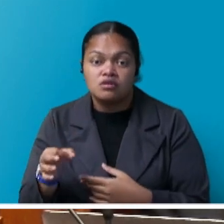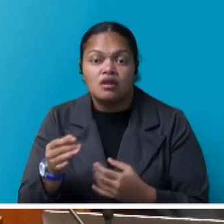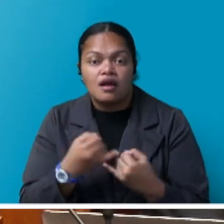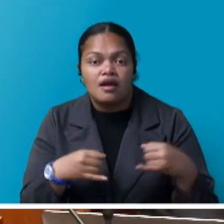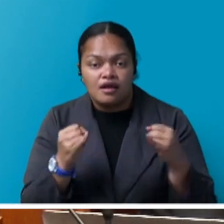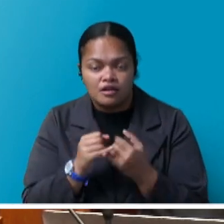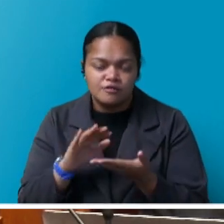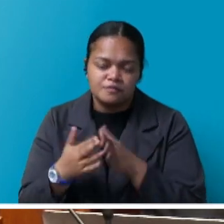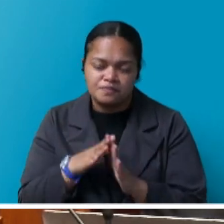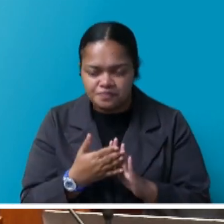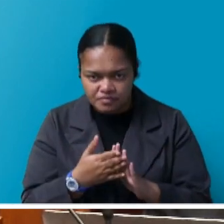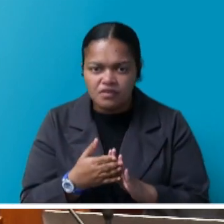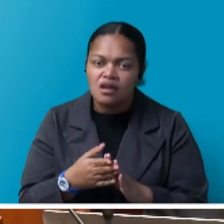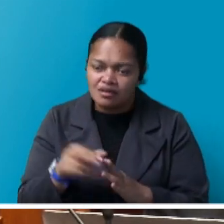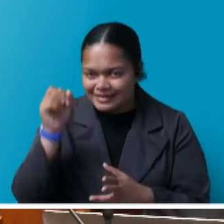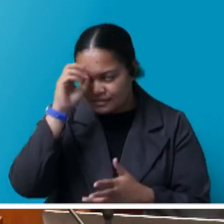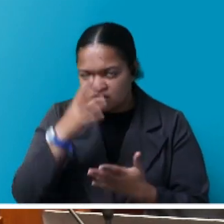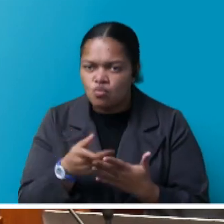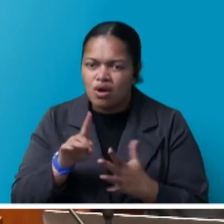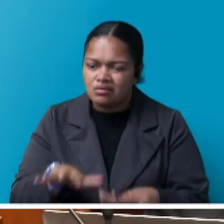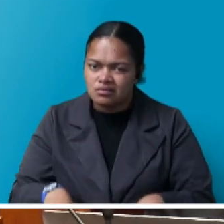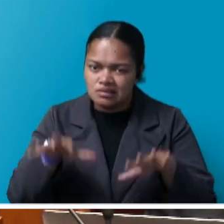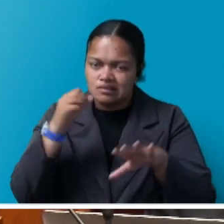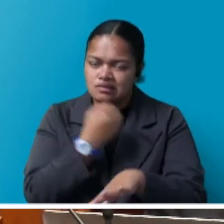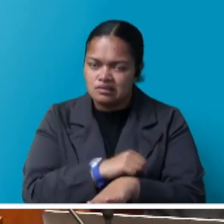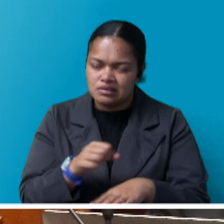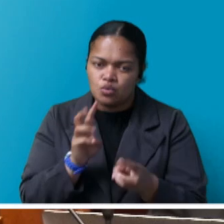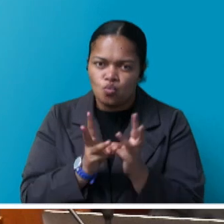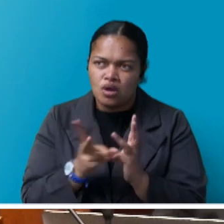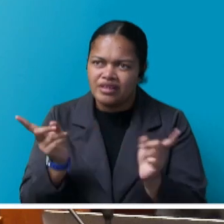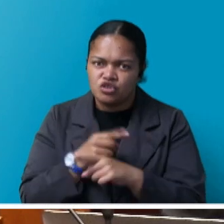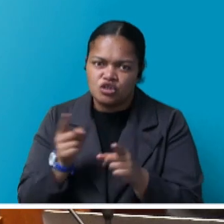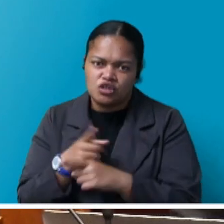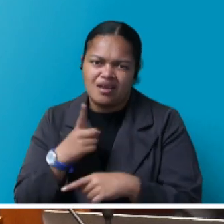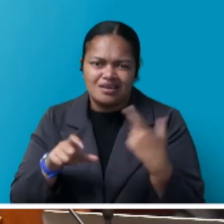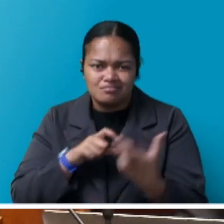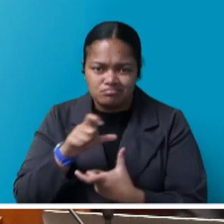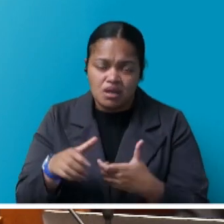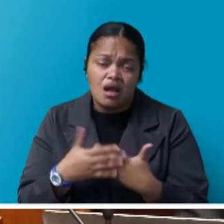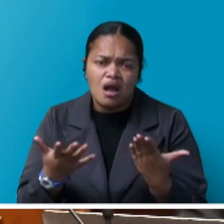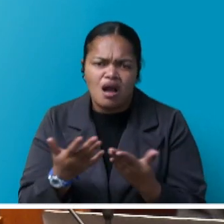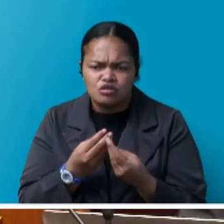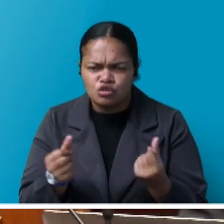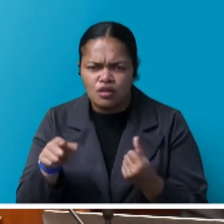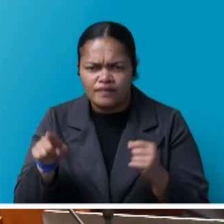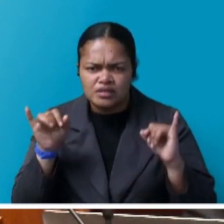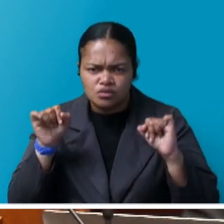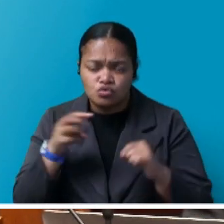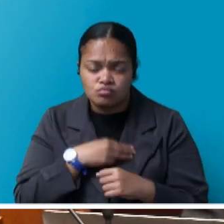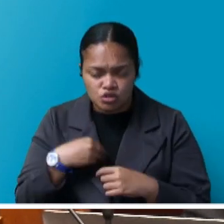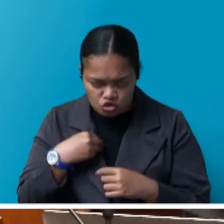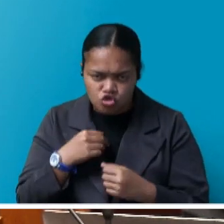are among the most vulnerable to cyclones, rising sea levels, and extreme weather events. And And to help address this issue, the Ministry is strengthening